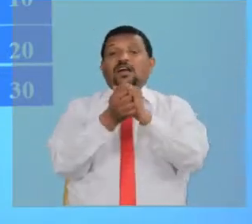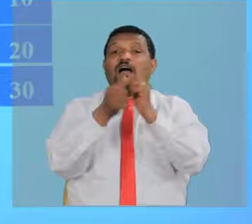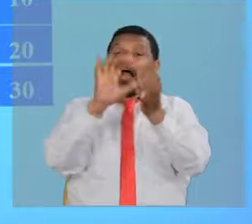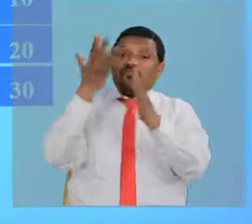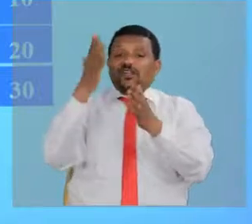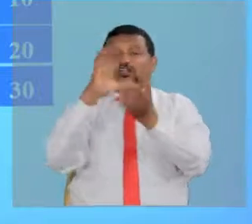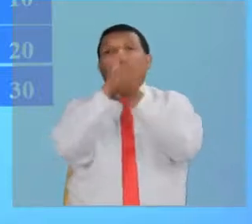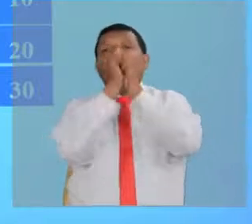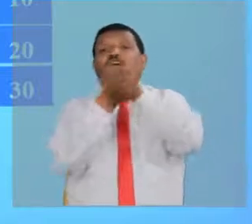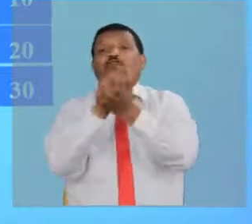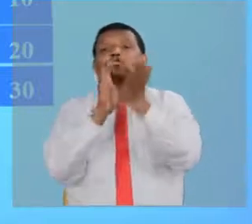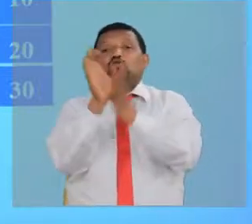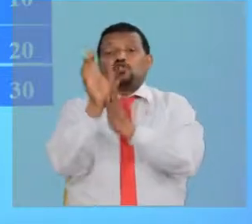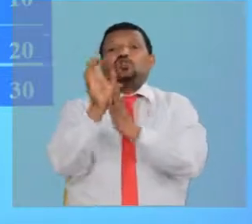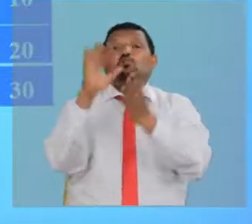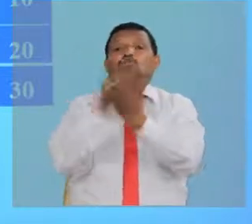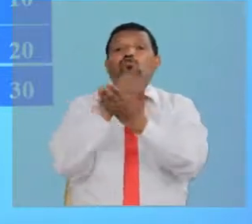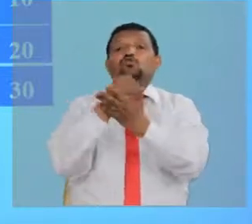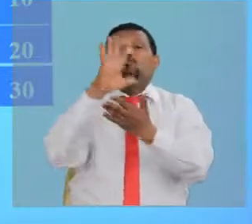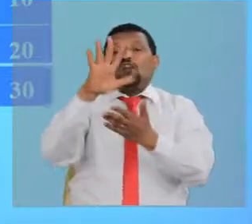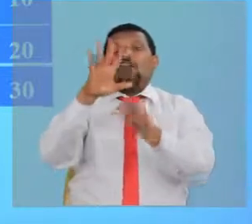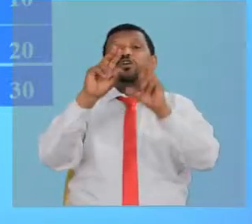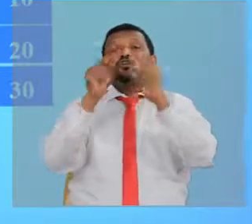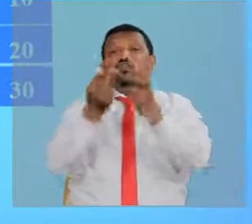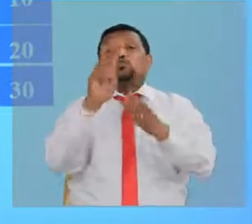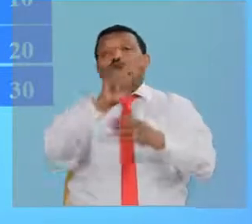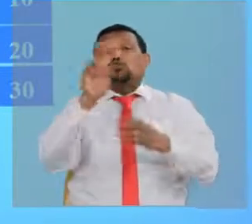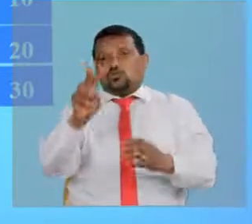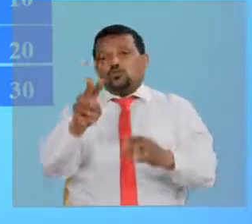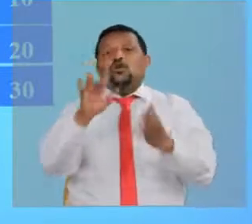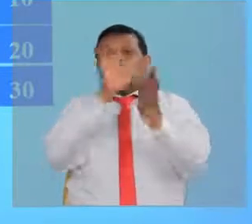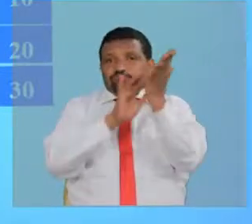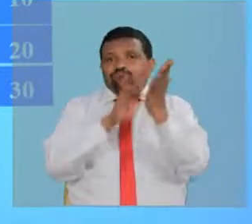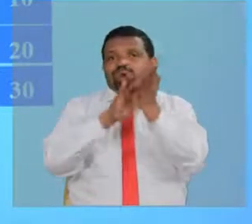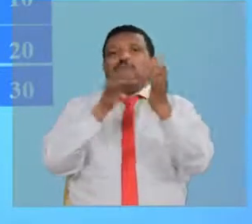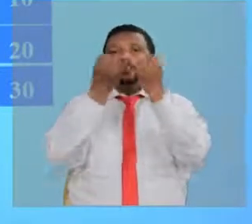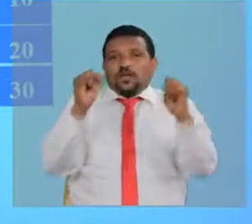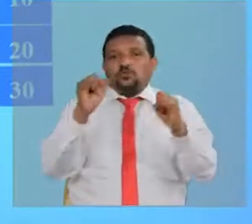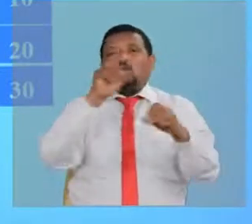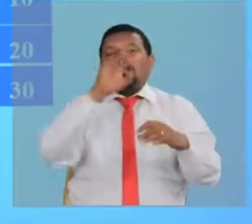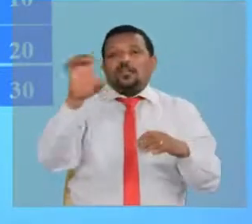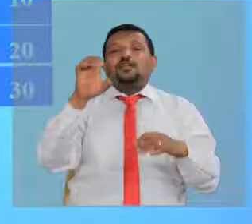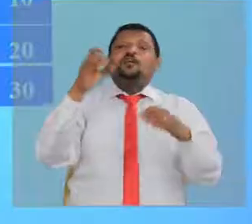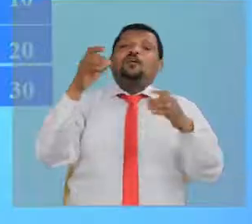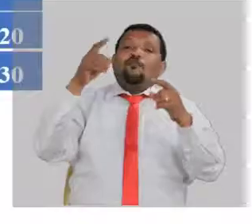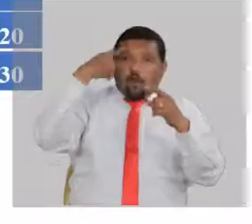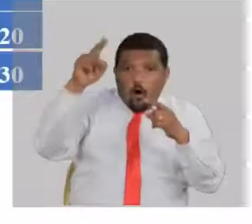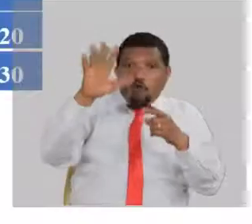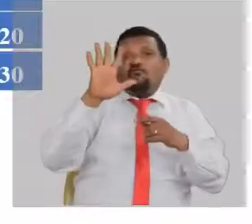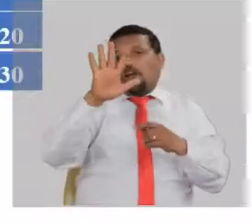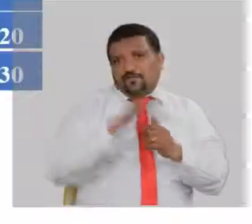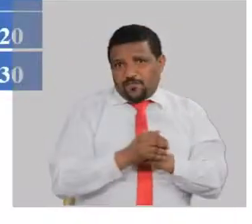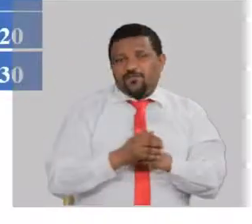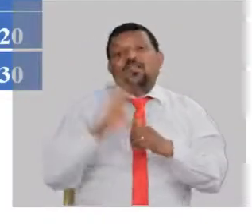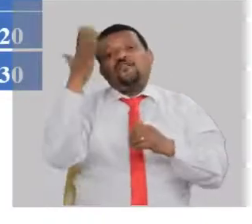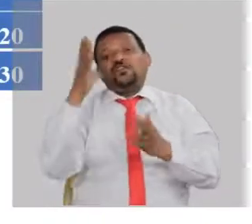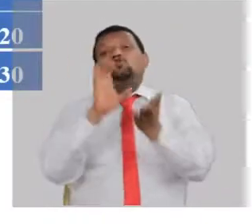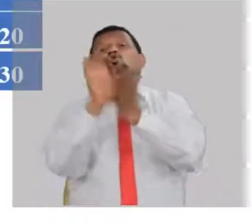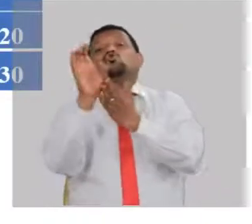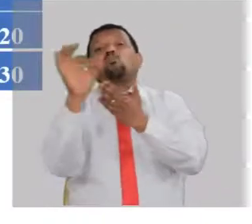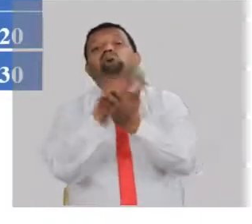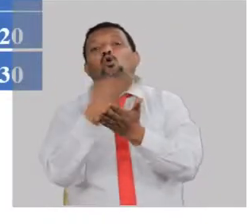of producing 5 units is 22. It is calculated by dividing 110 for 5. The average cost